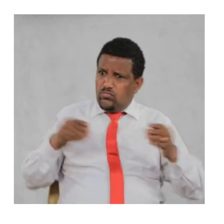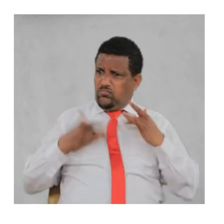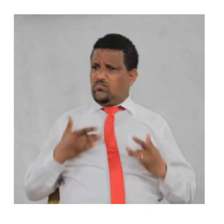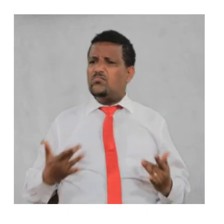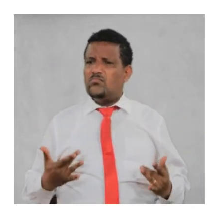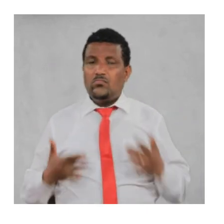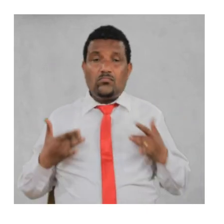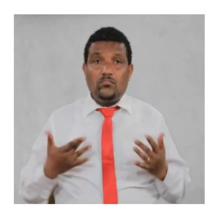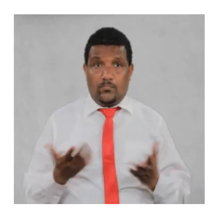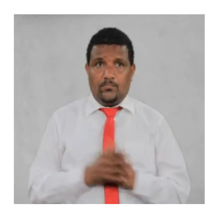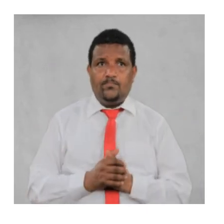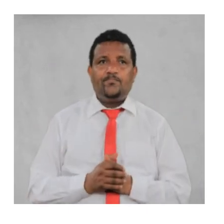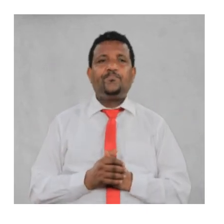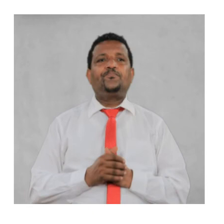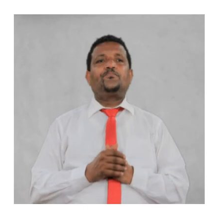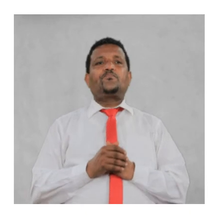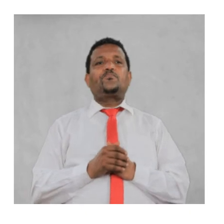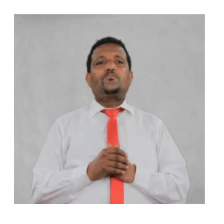sensitive,